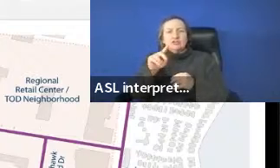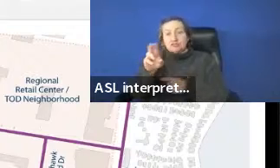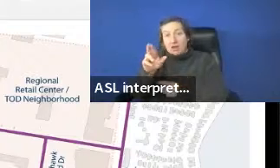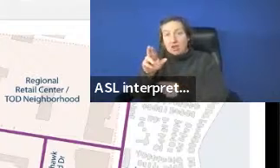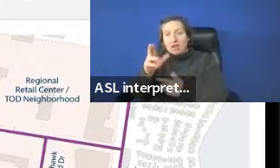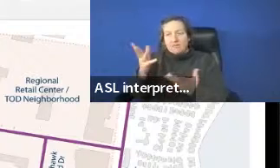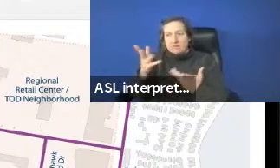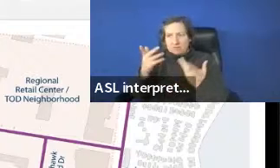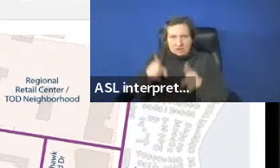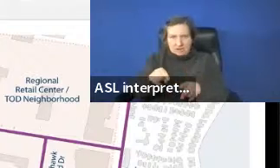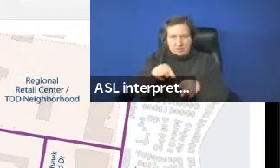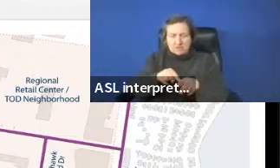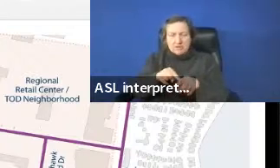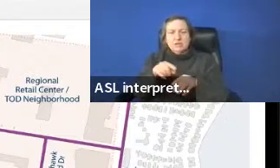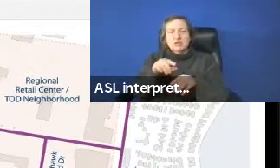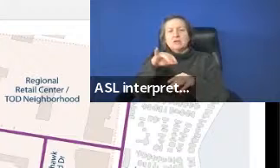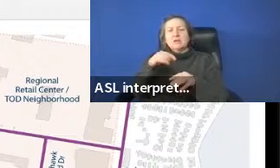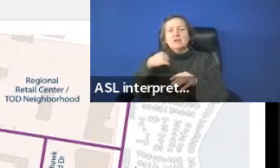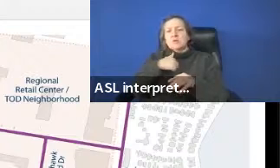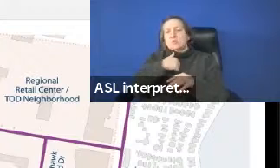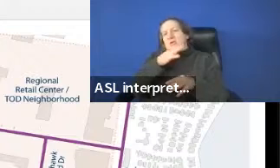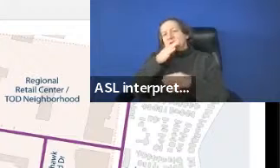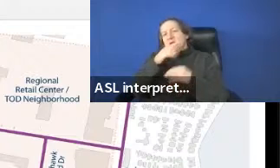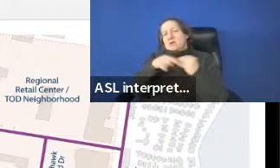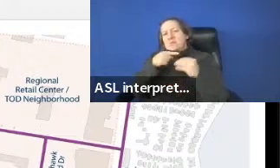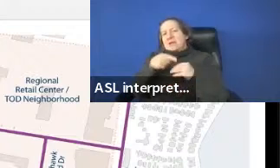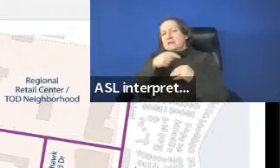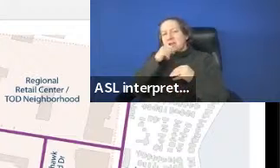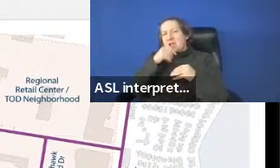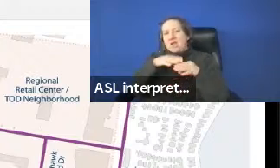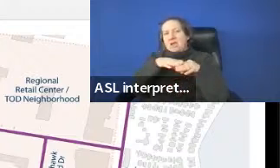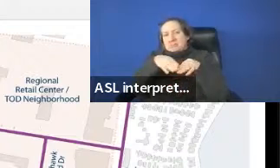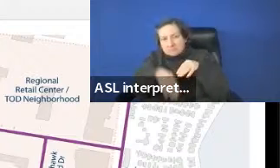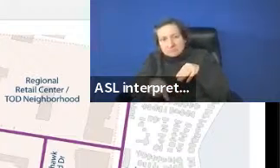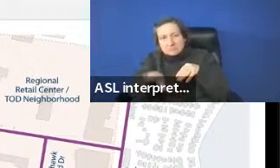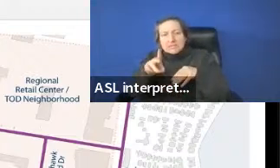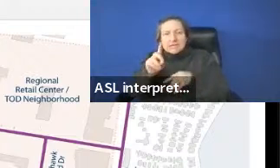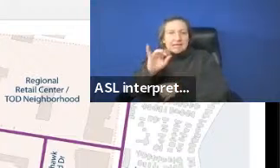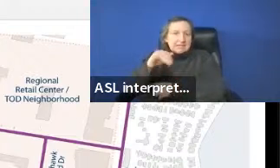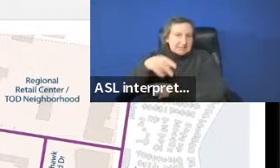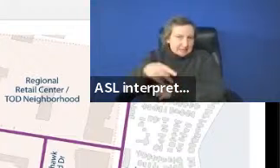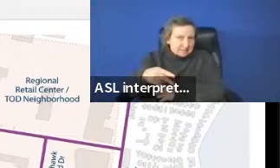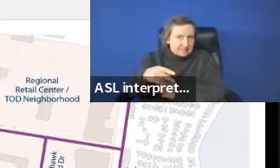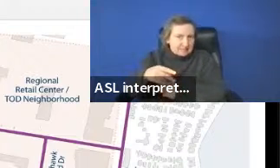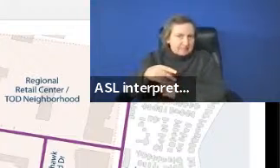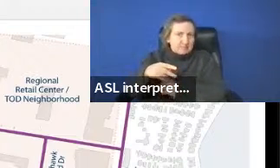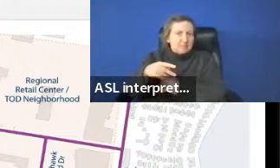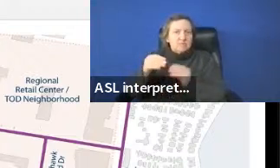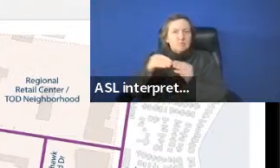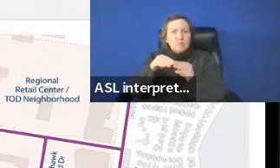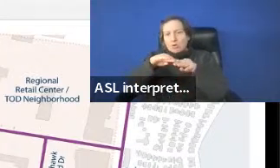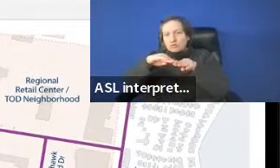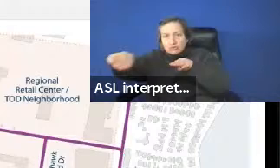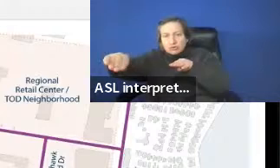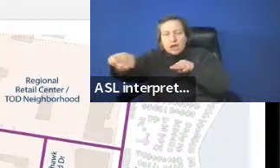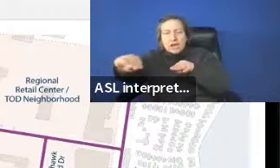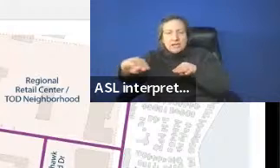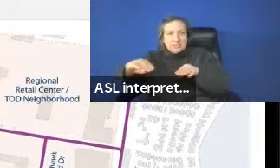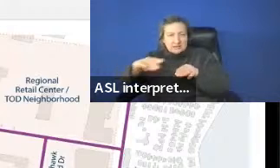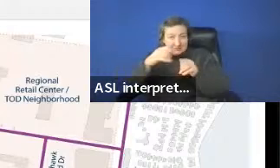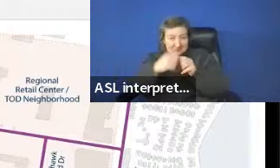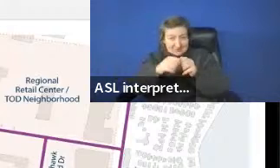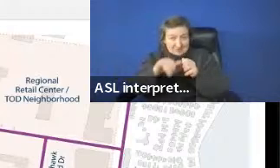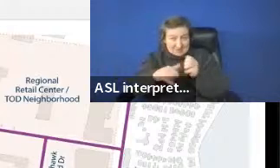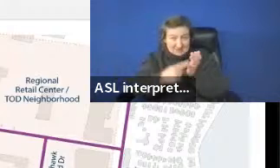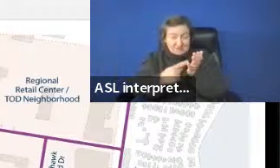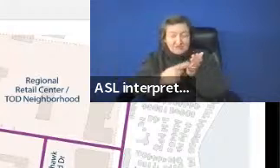do. And we talked about it not having the dip, being straighter, if you remember that